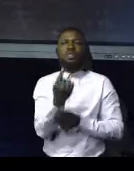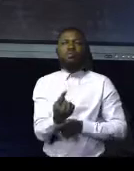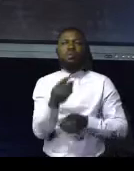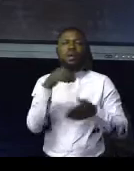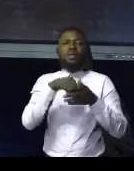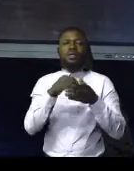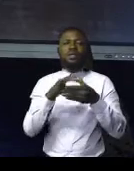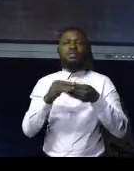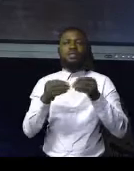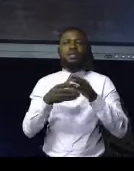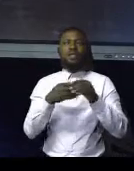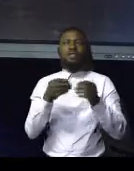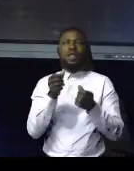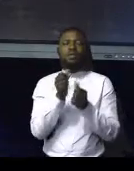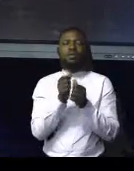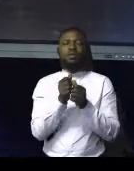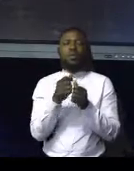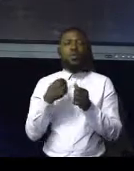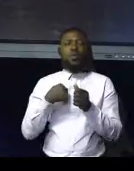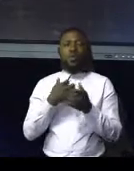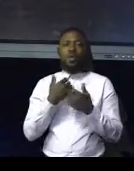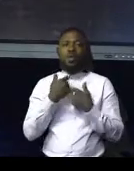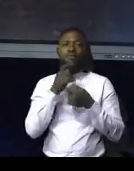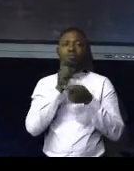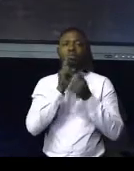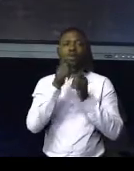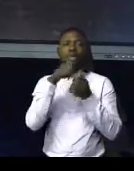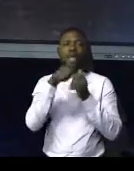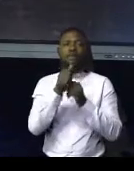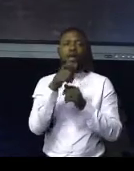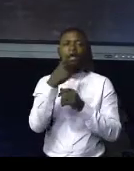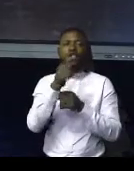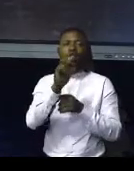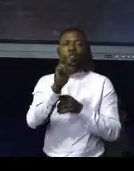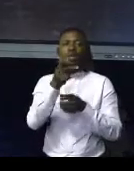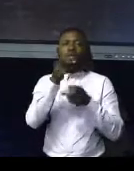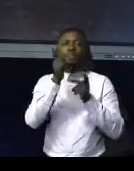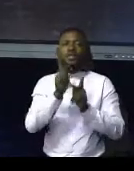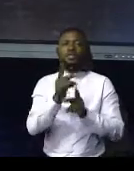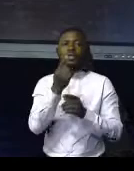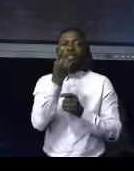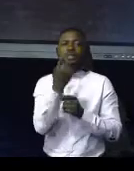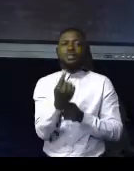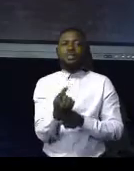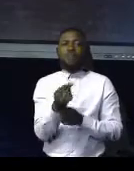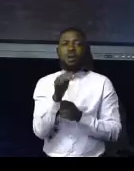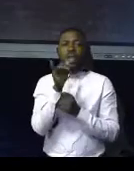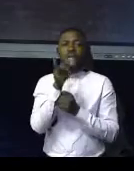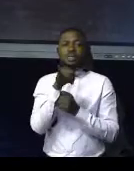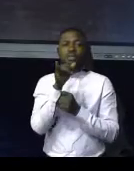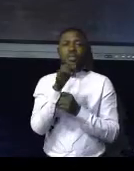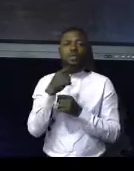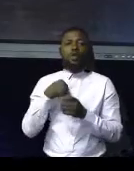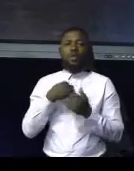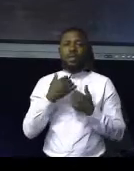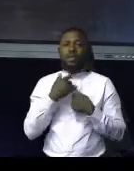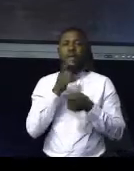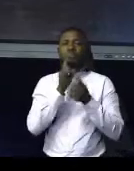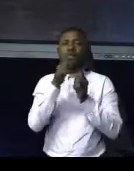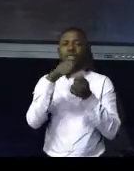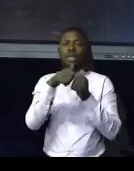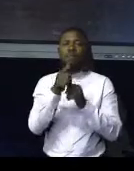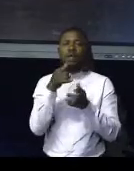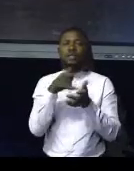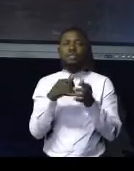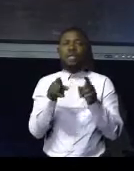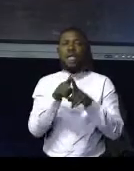sentences. You remember, we've talked about the third person singular. Yes, we've talked about